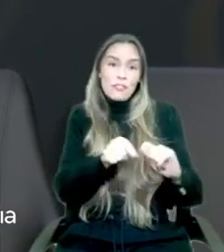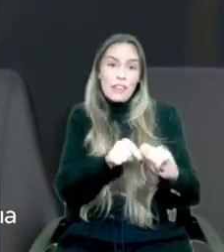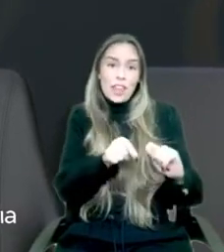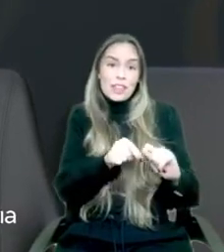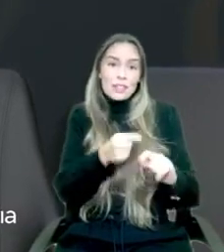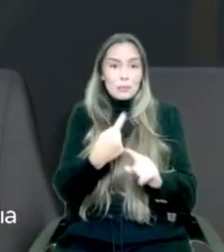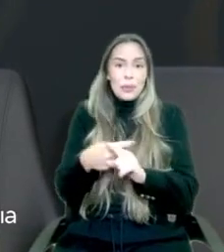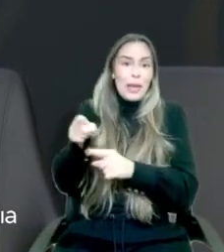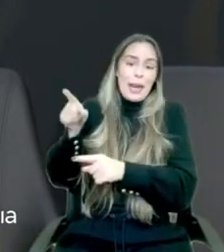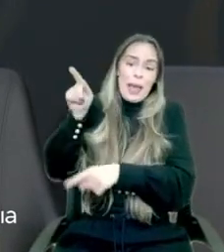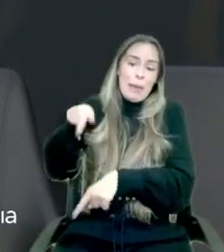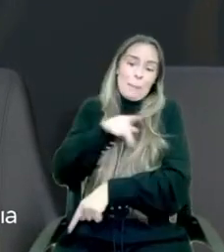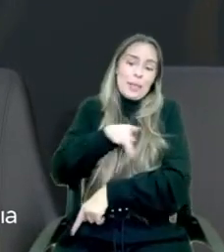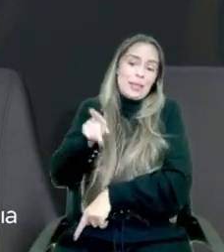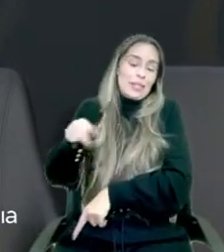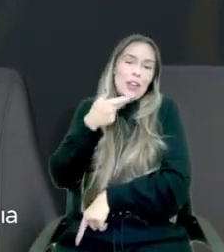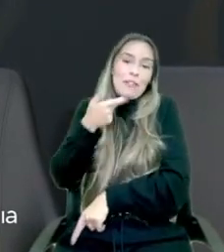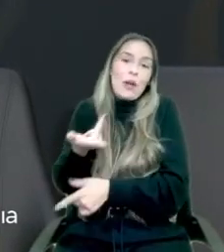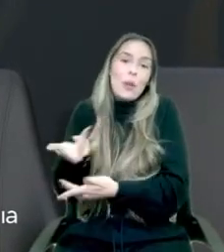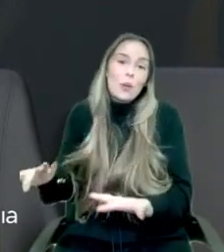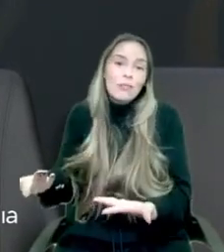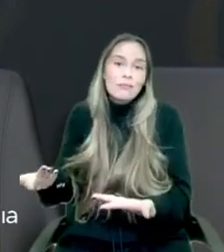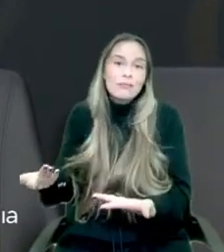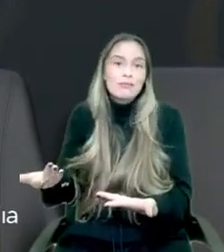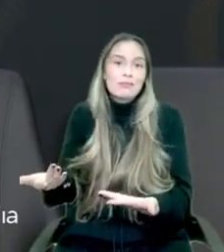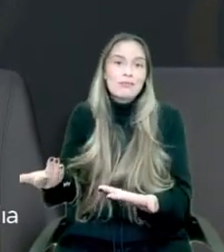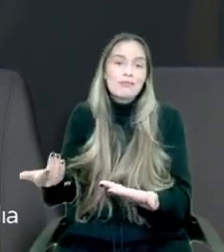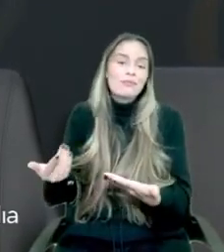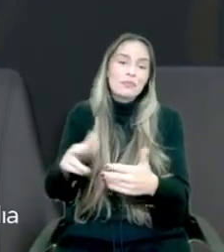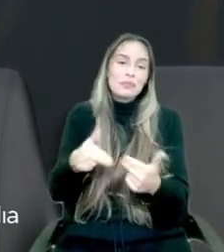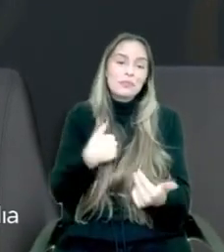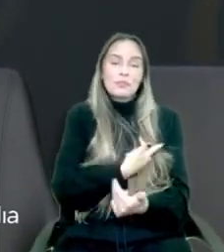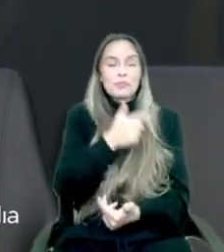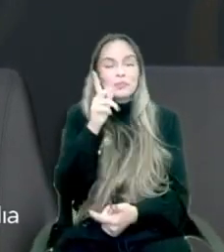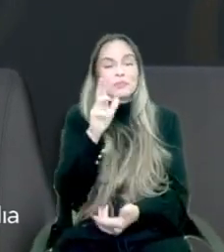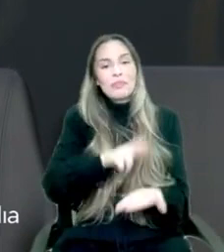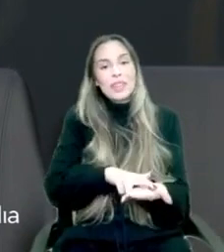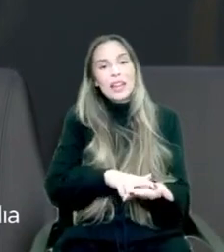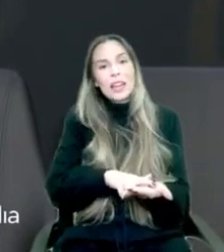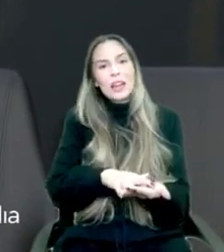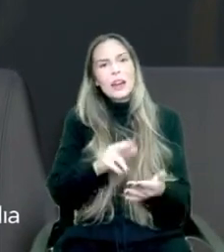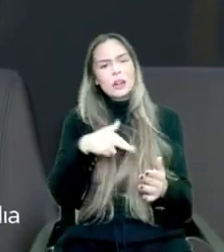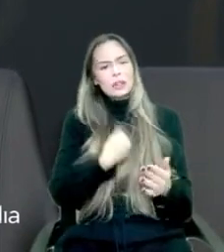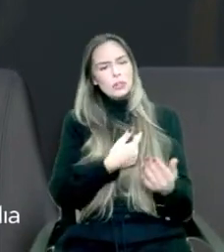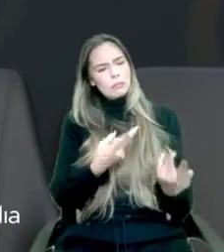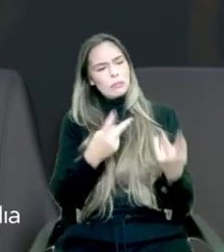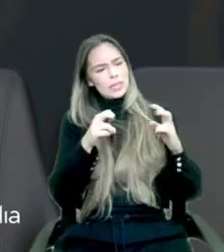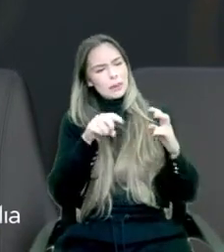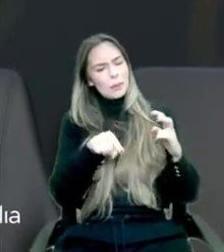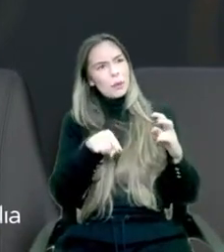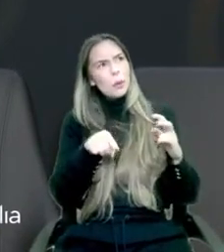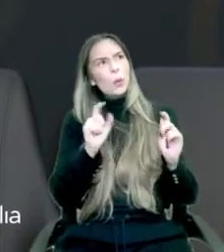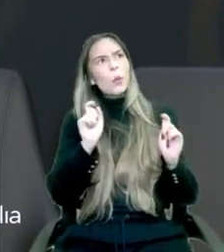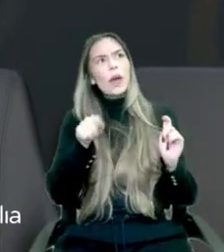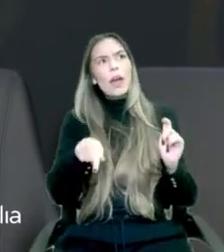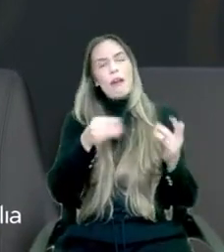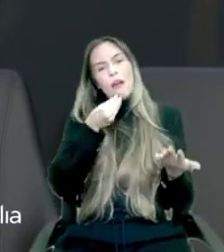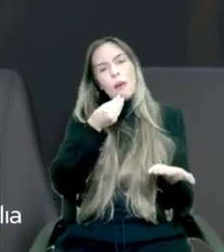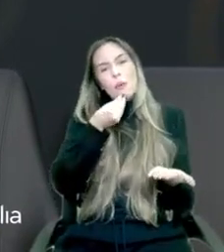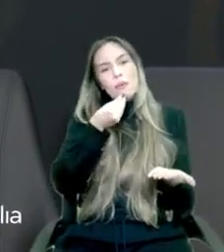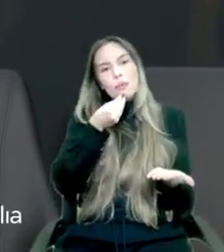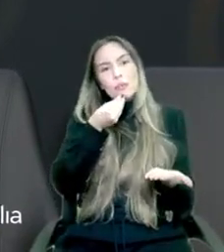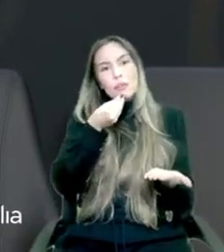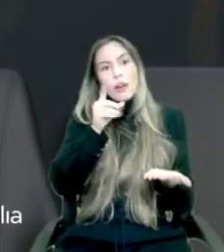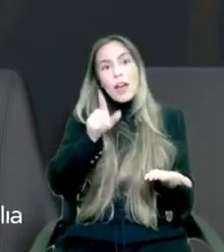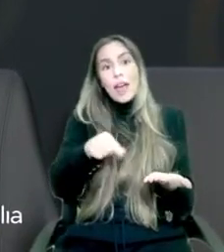so. But the realization that we had, maybe this is obvious, is that 18 months